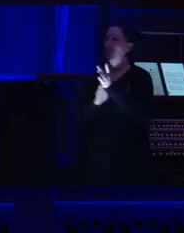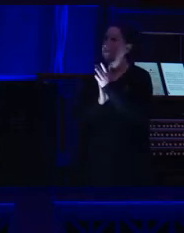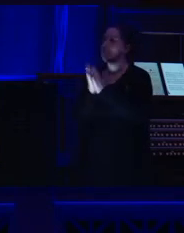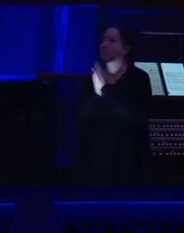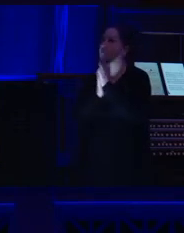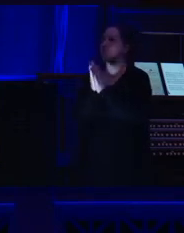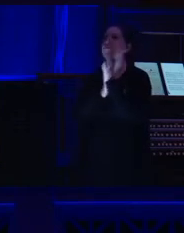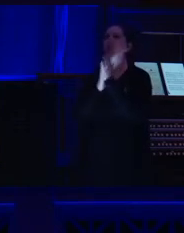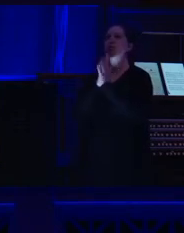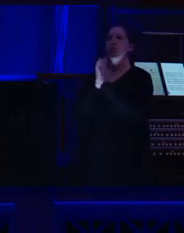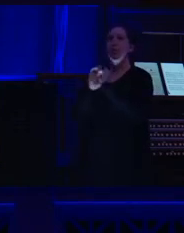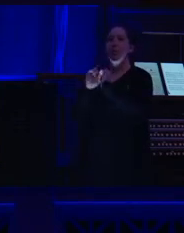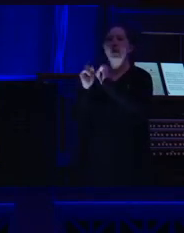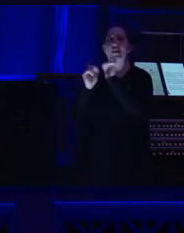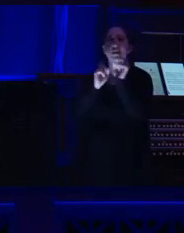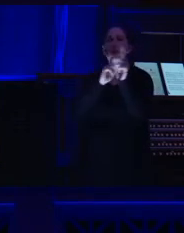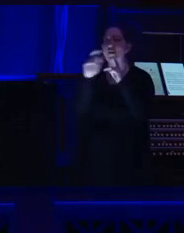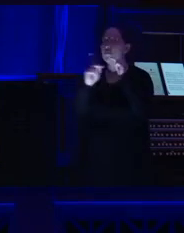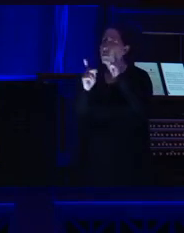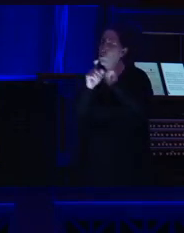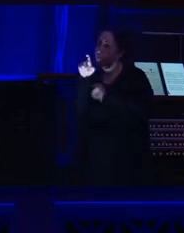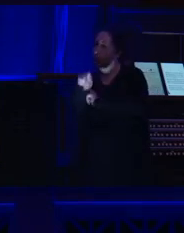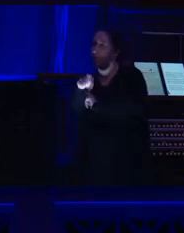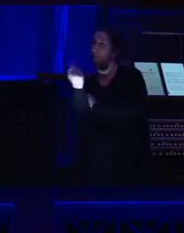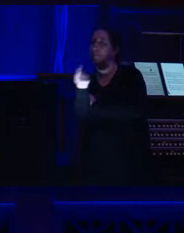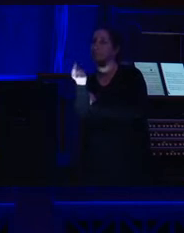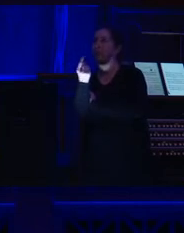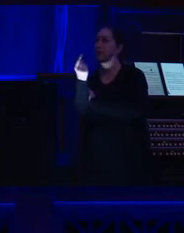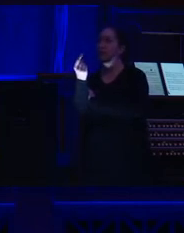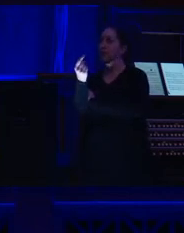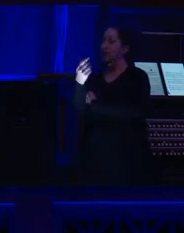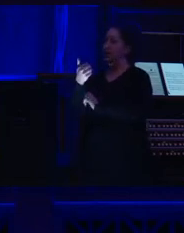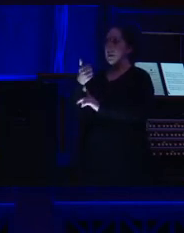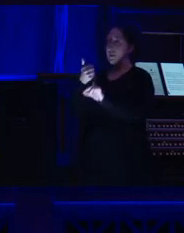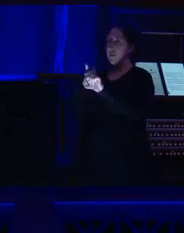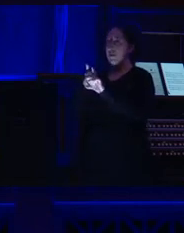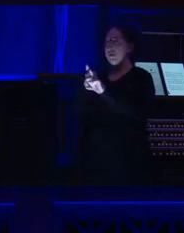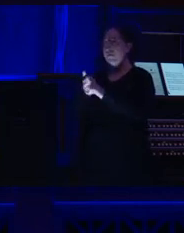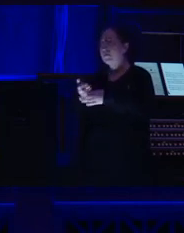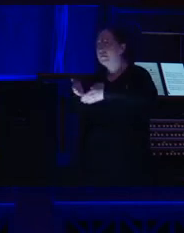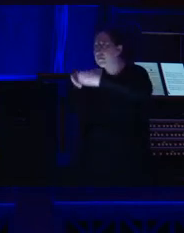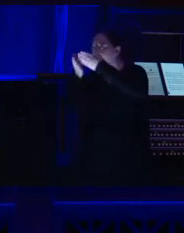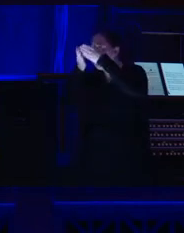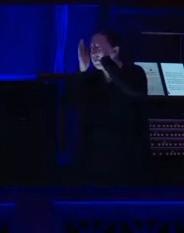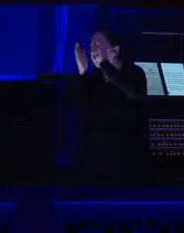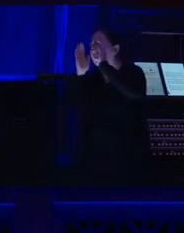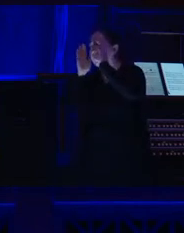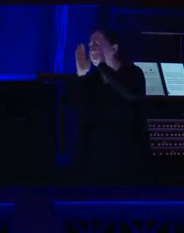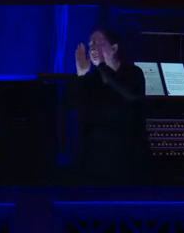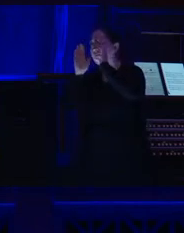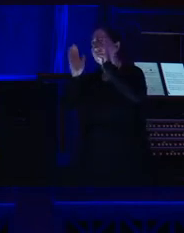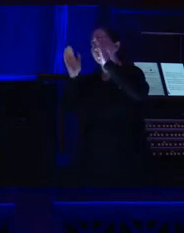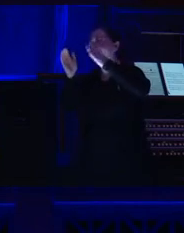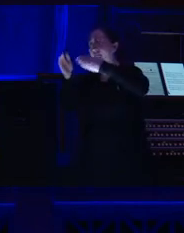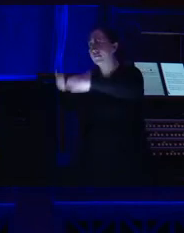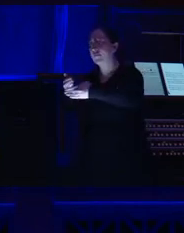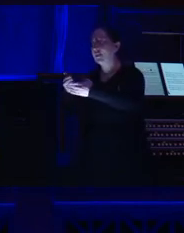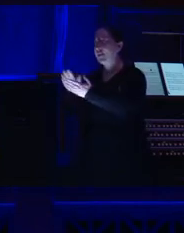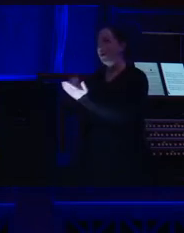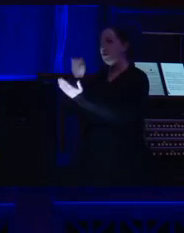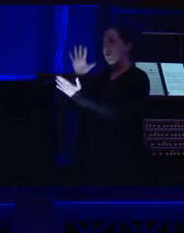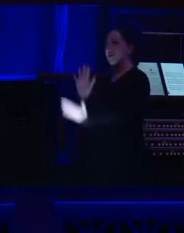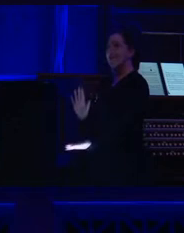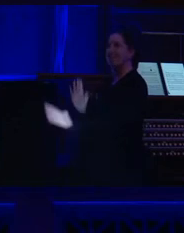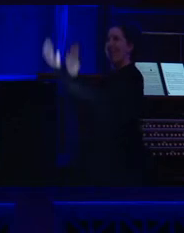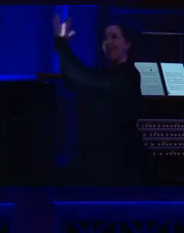by giving to those in need, giving his undivided attention, and giving students high